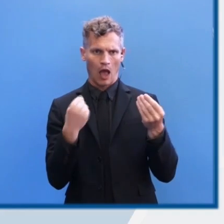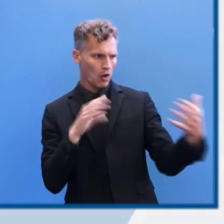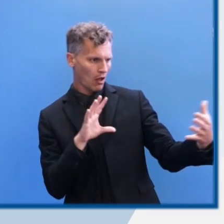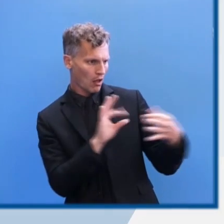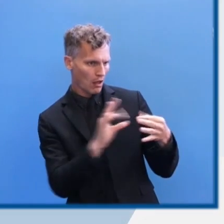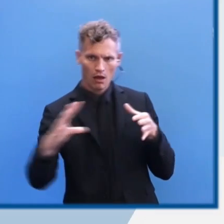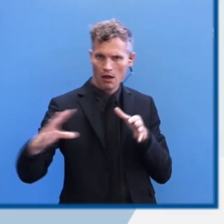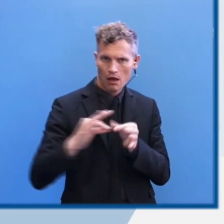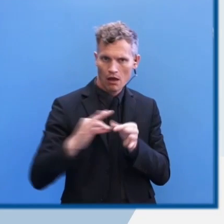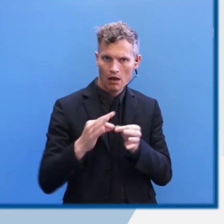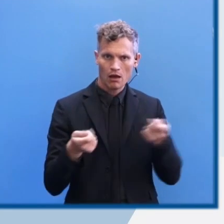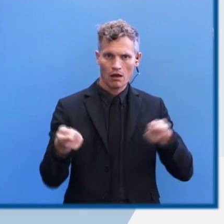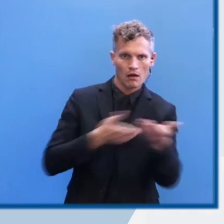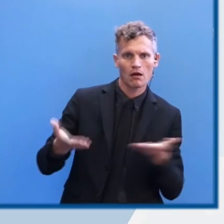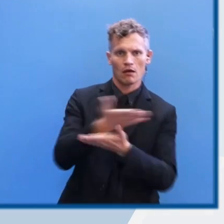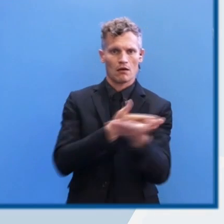initiatives.